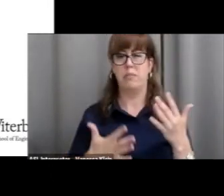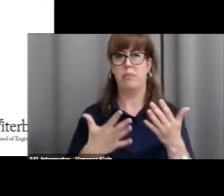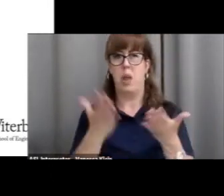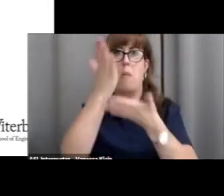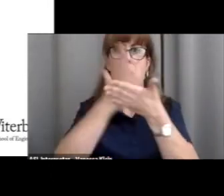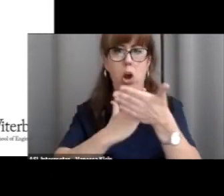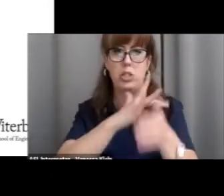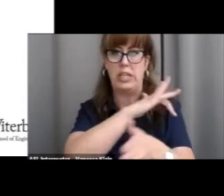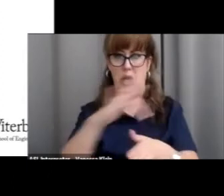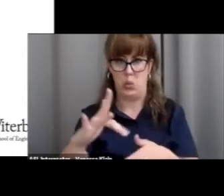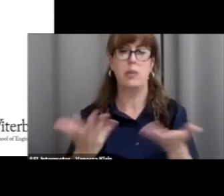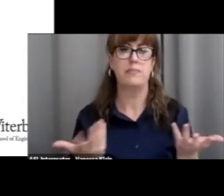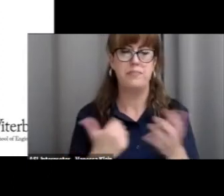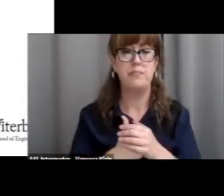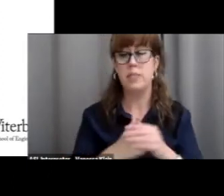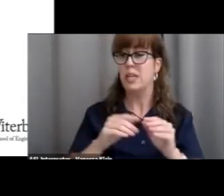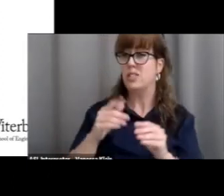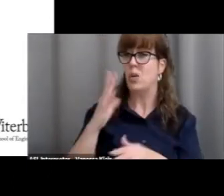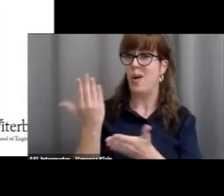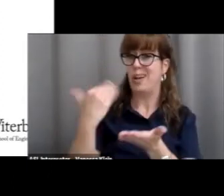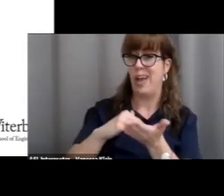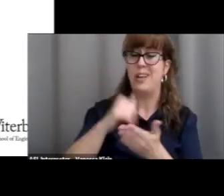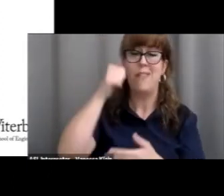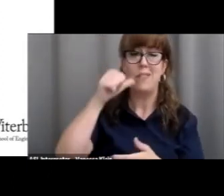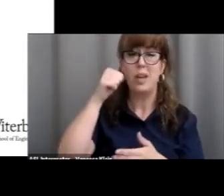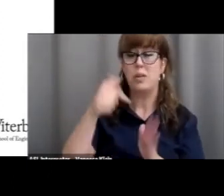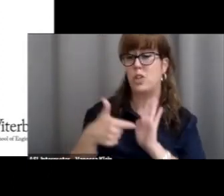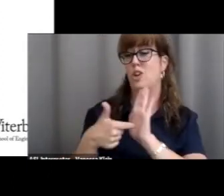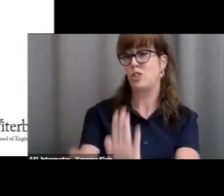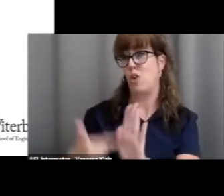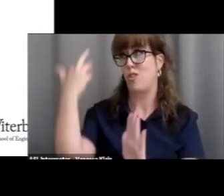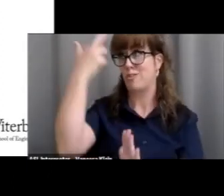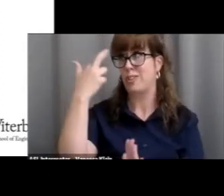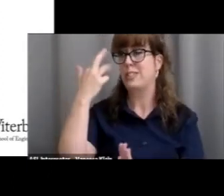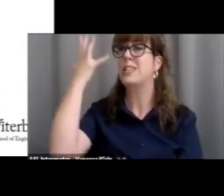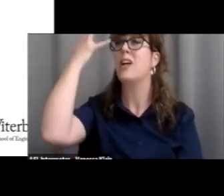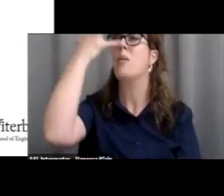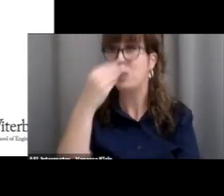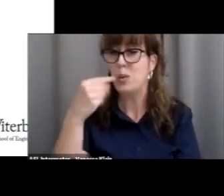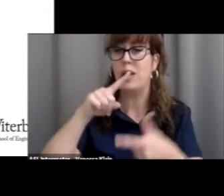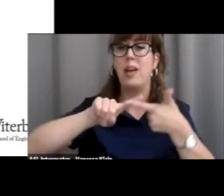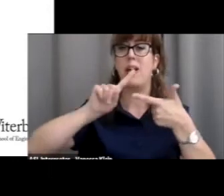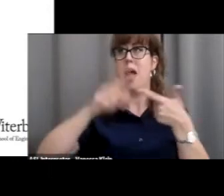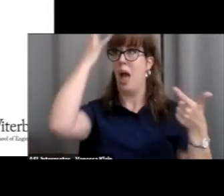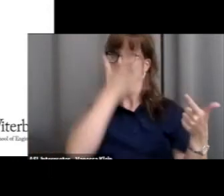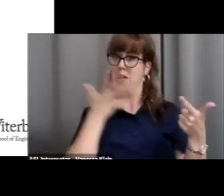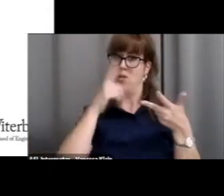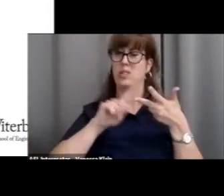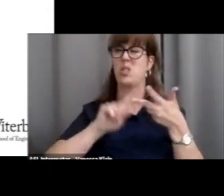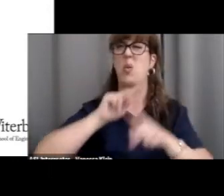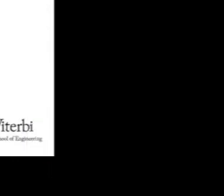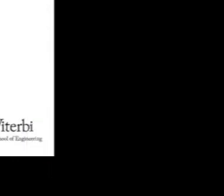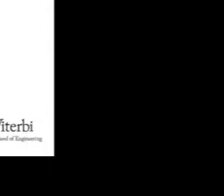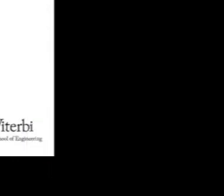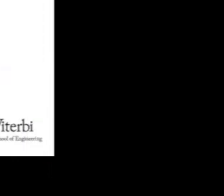be represented for their beauty or their appearance or their body types.